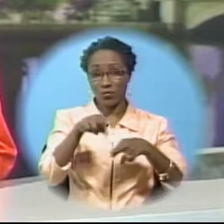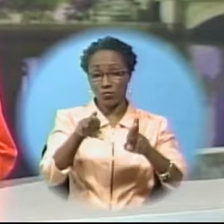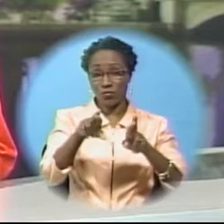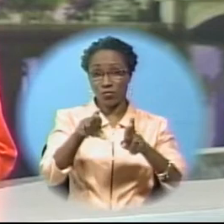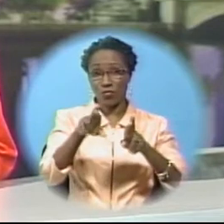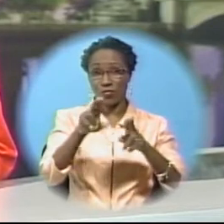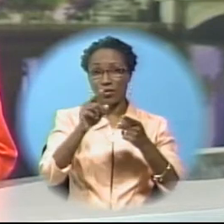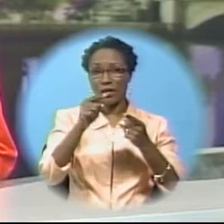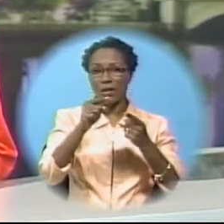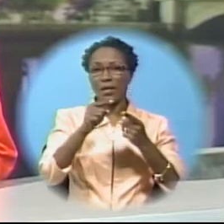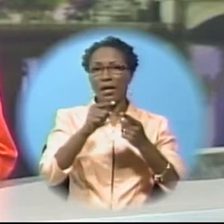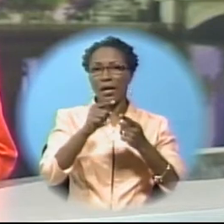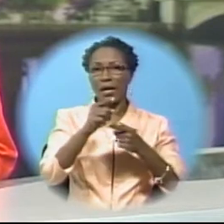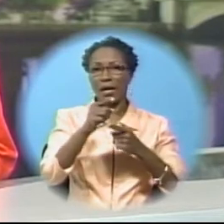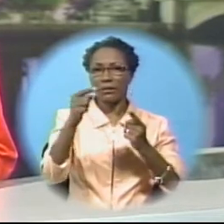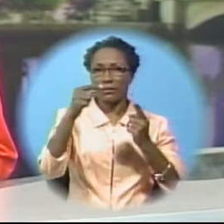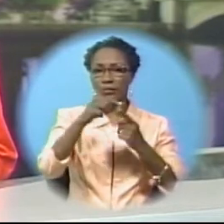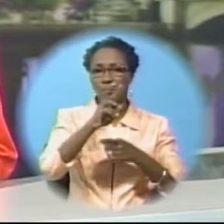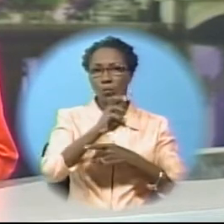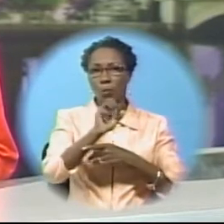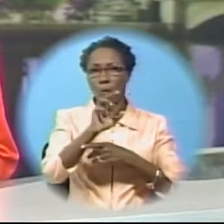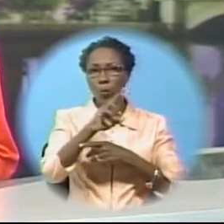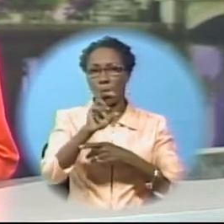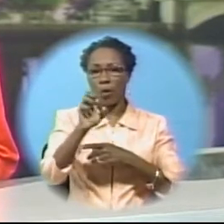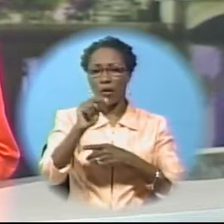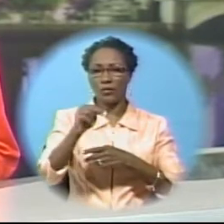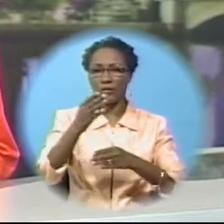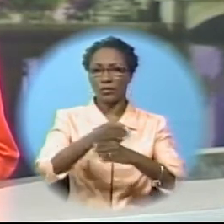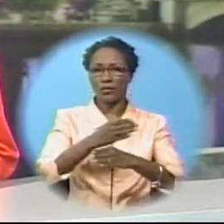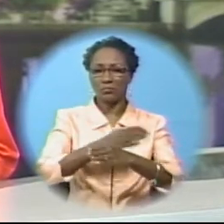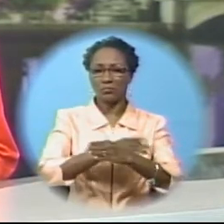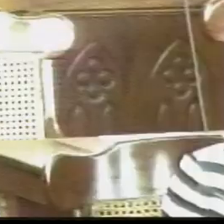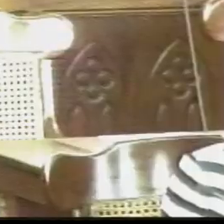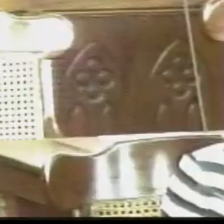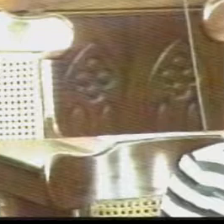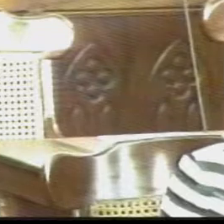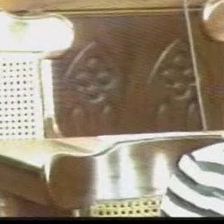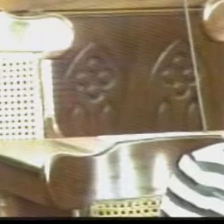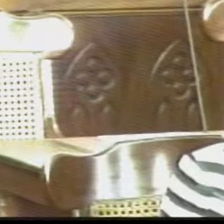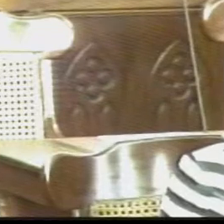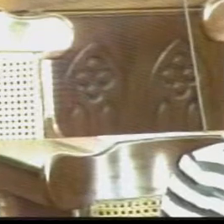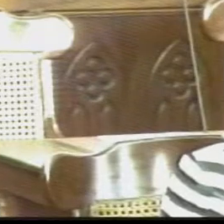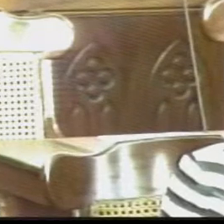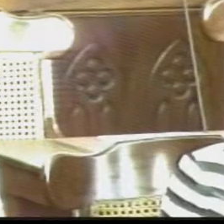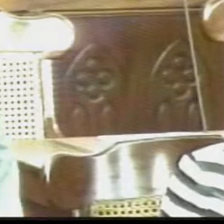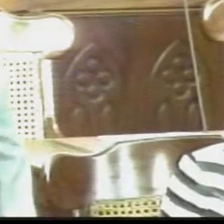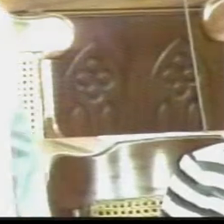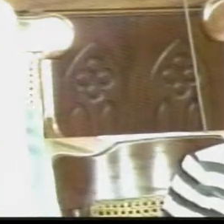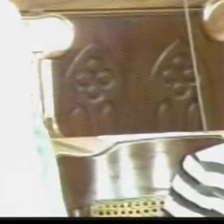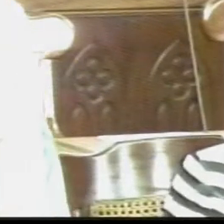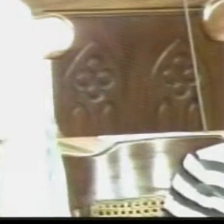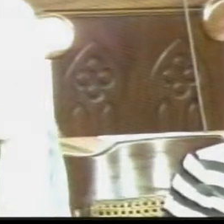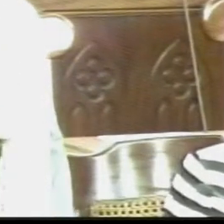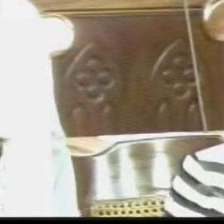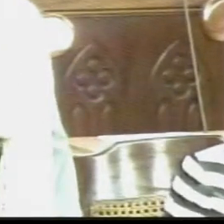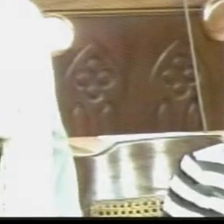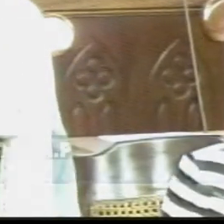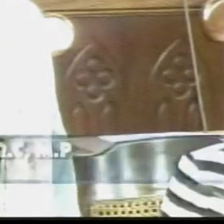she says a better job needs to be done of prioritizing work. How does a government